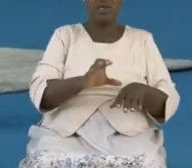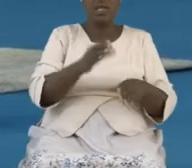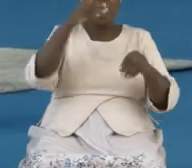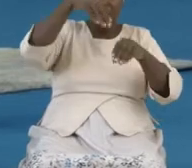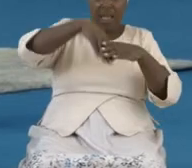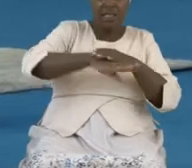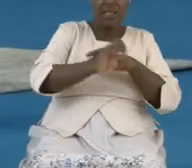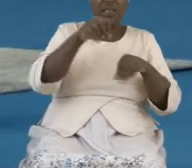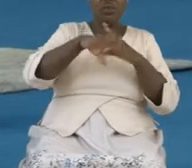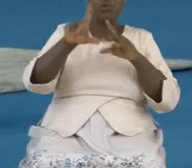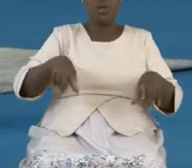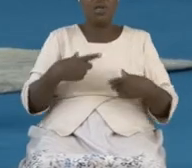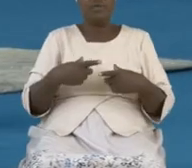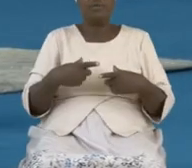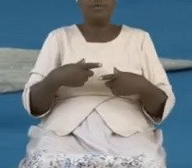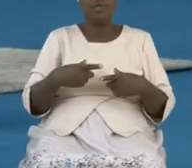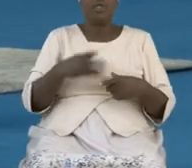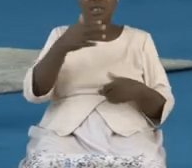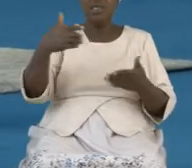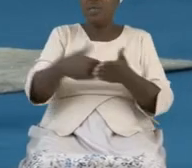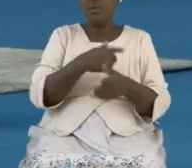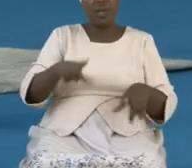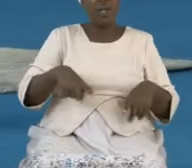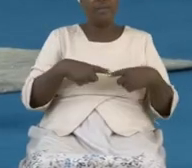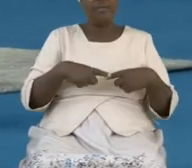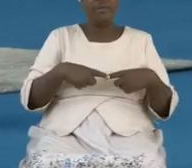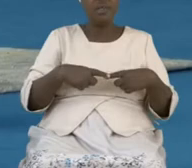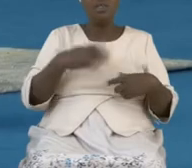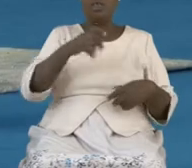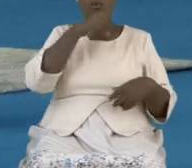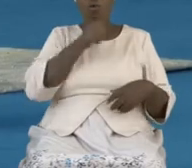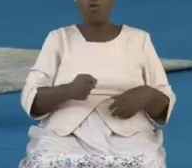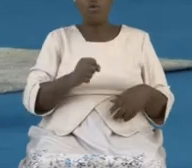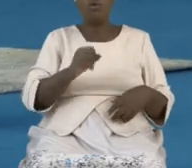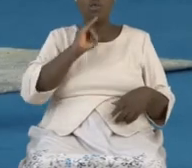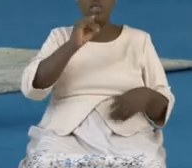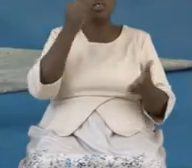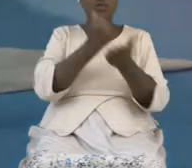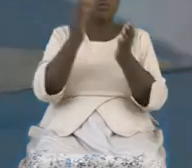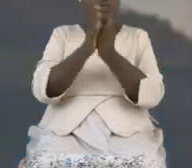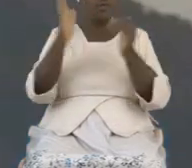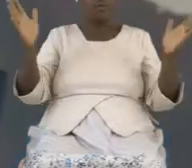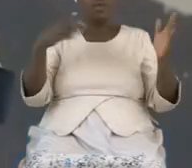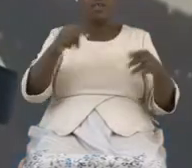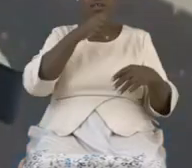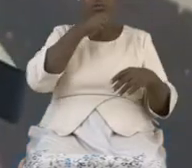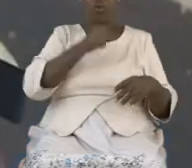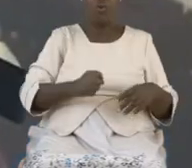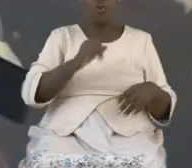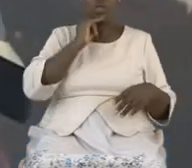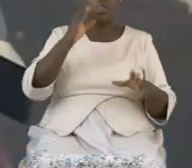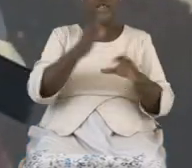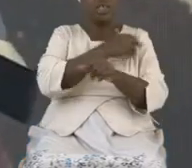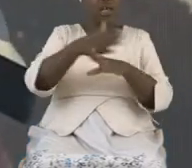life, there's a new life. The old is crucified, the old is taken away,